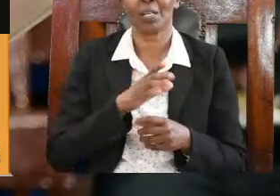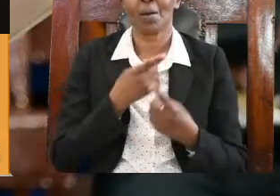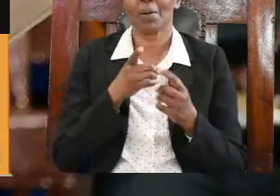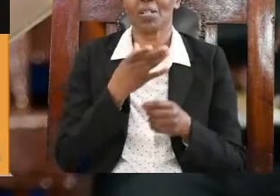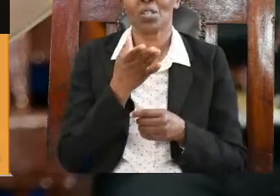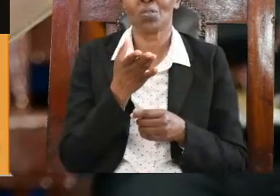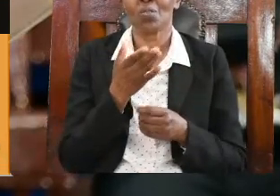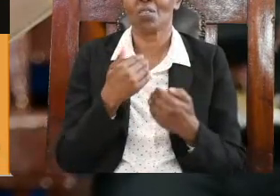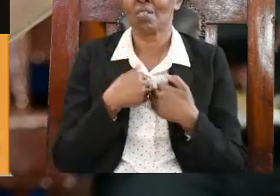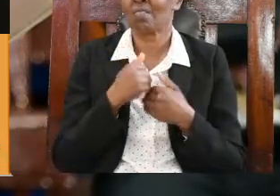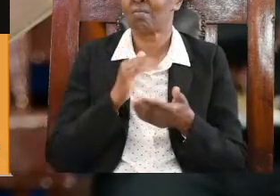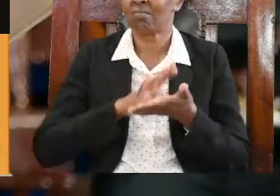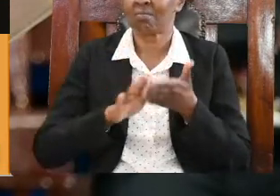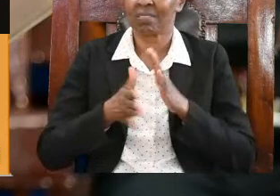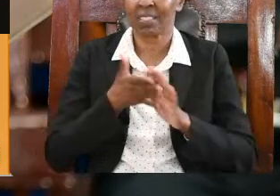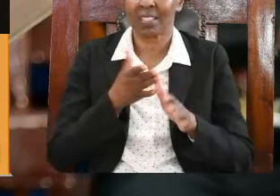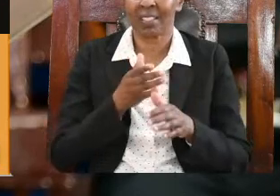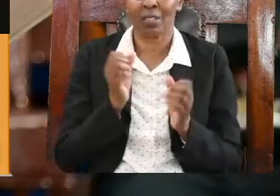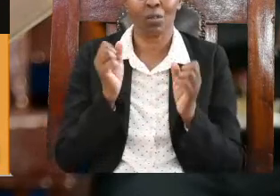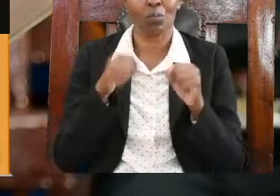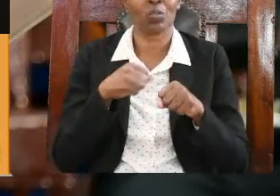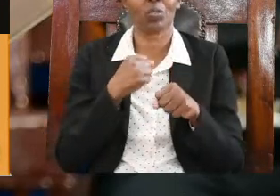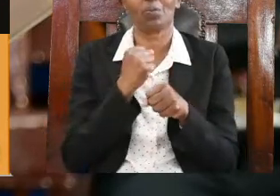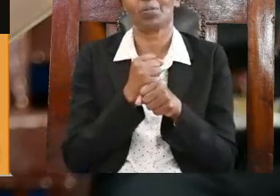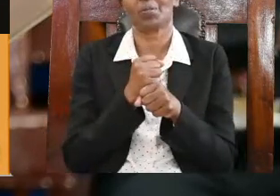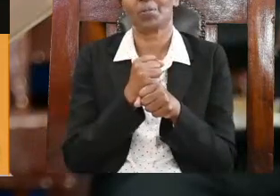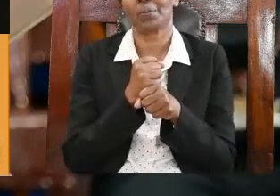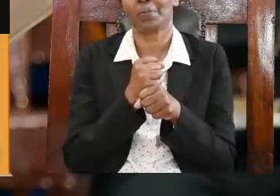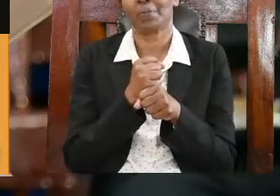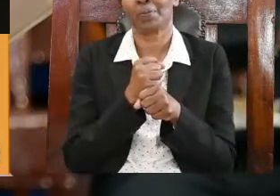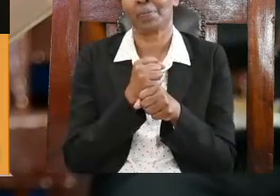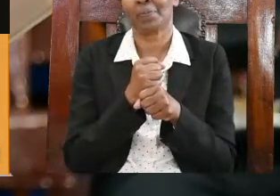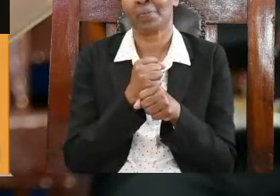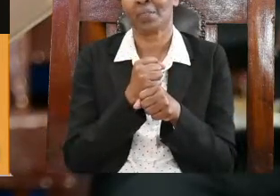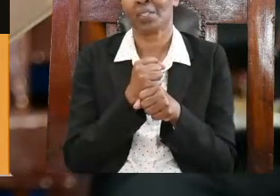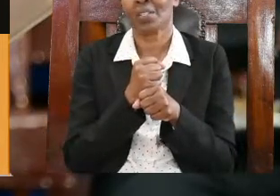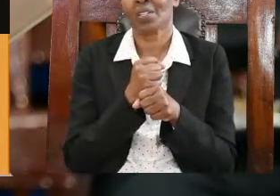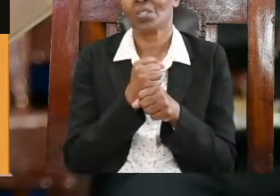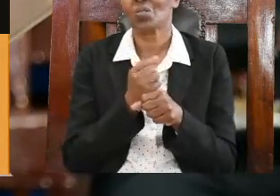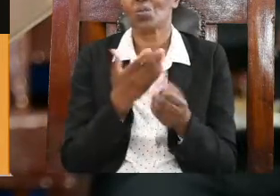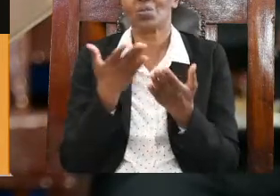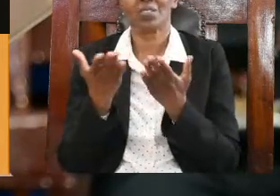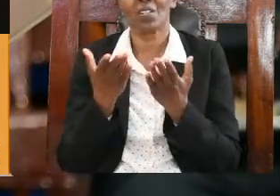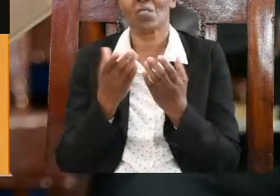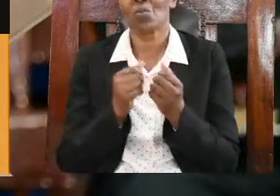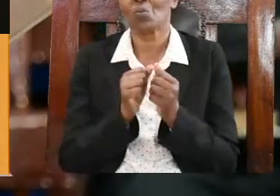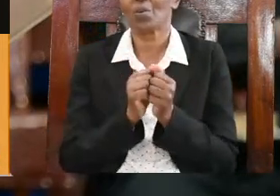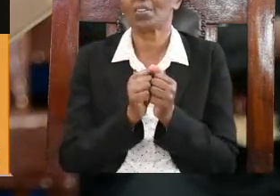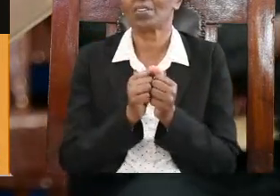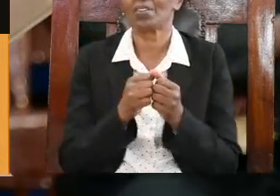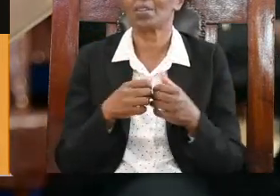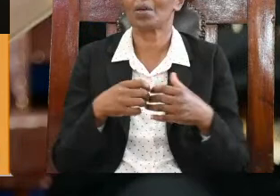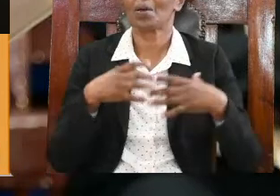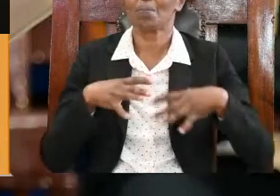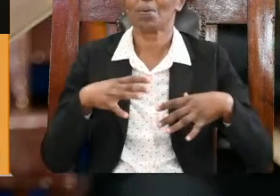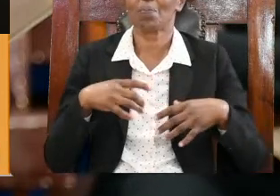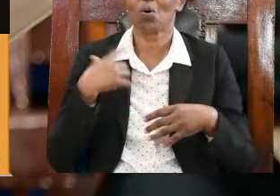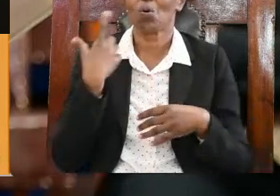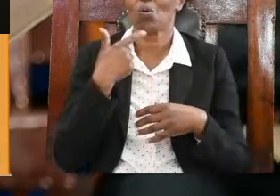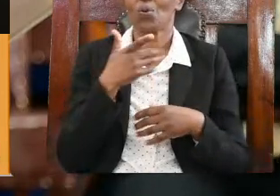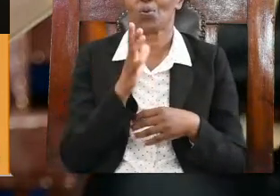nothing that you can do. You may be a deacon and you're struggling with the people that you are, you know, working